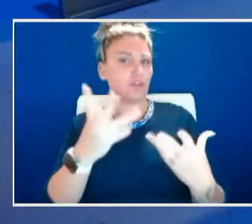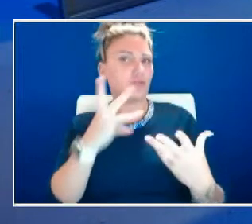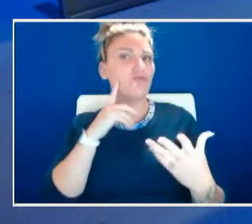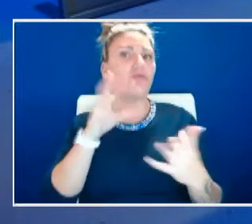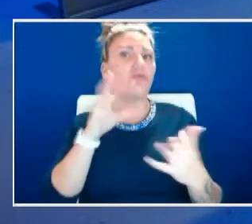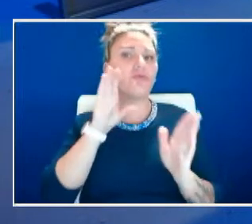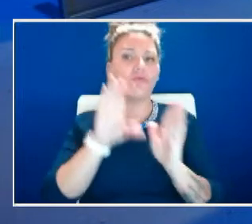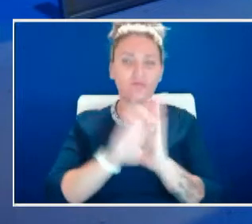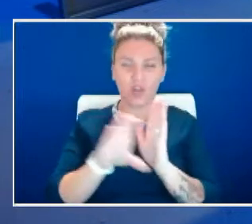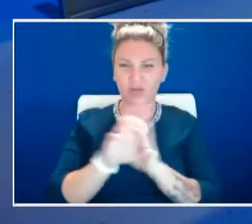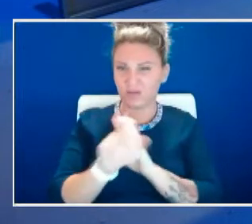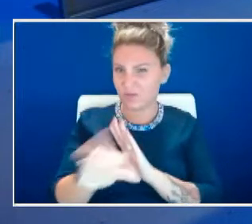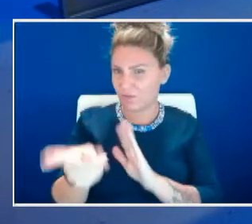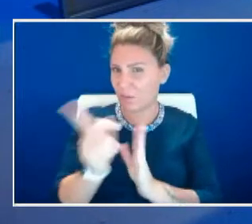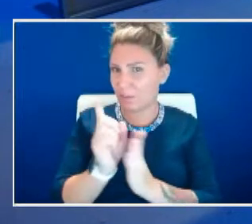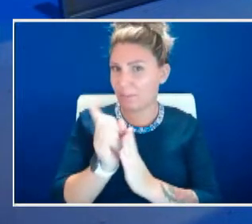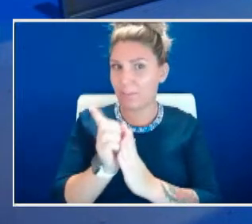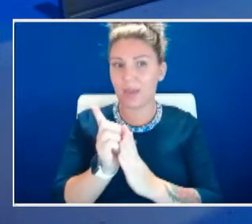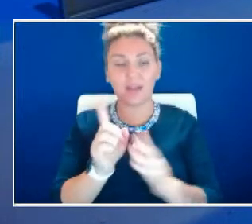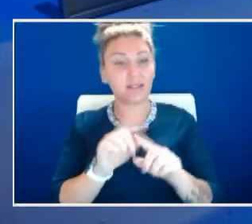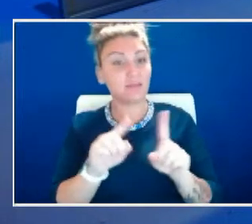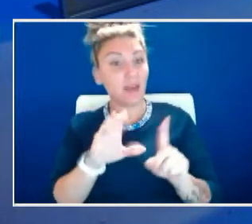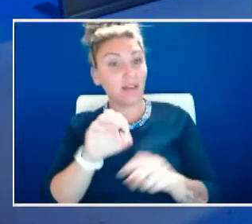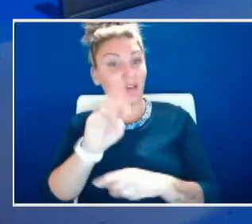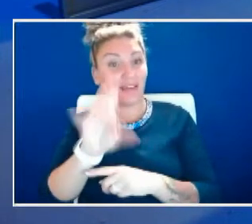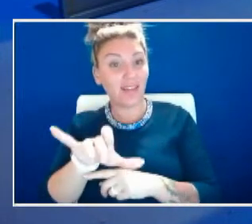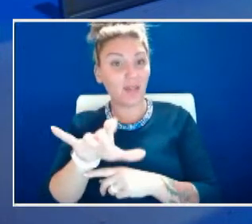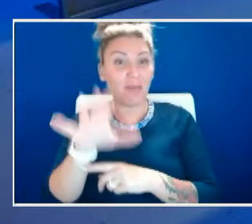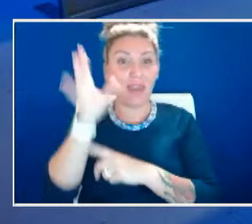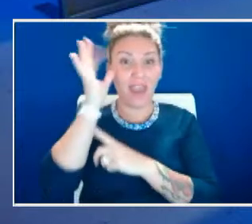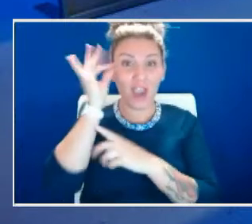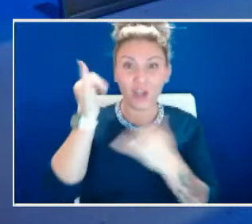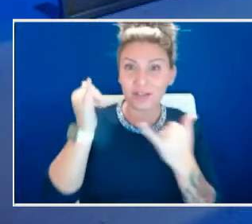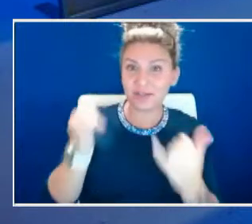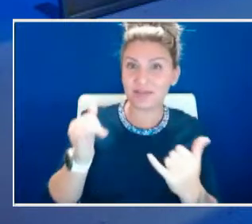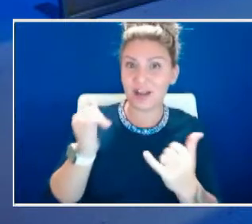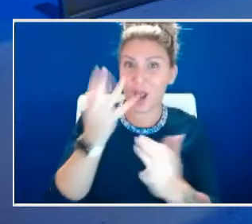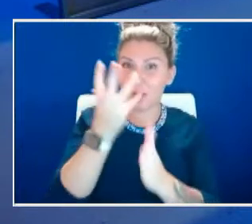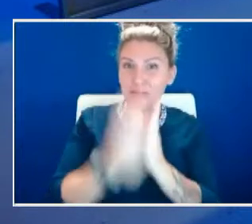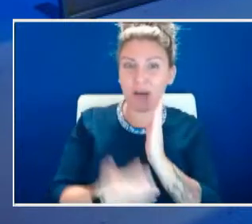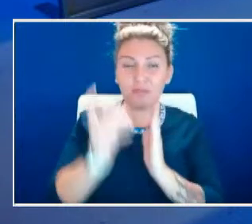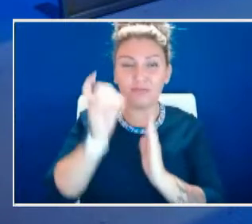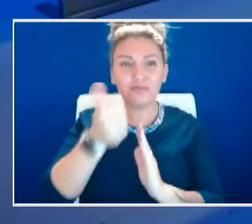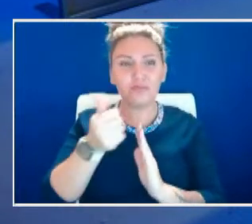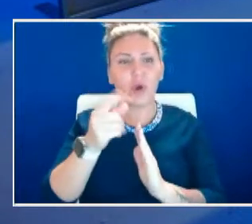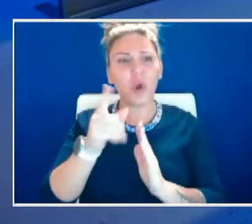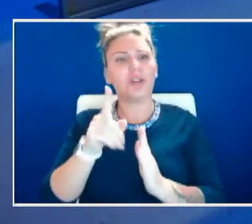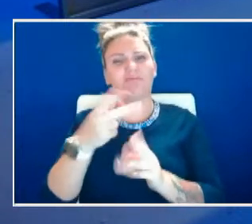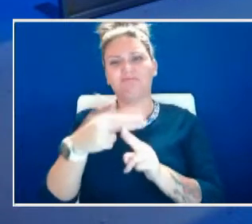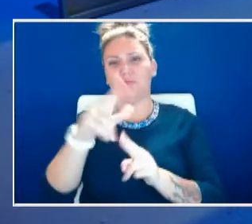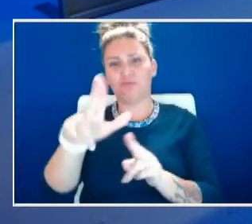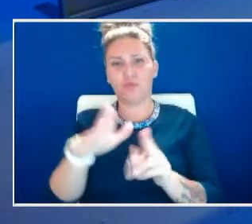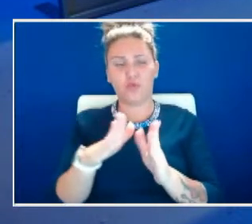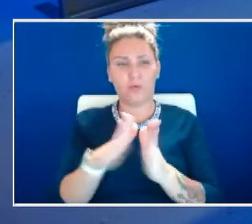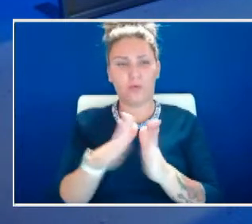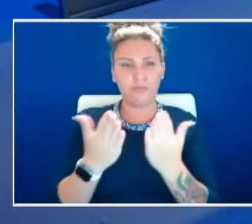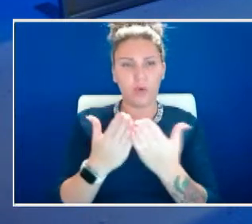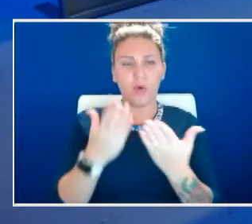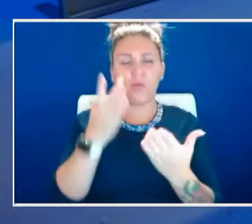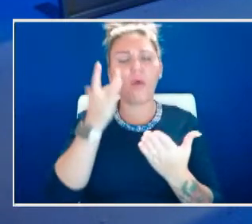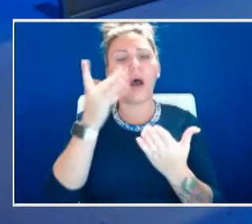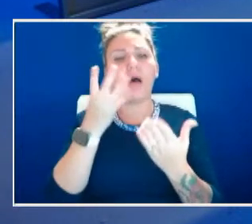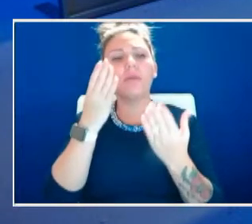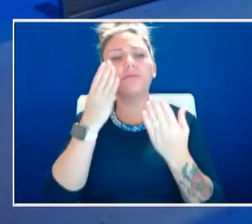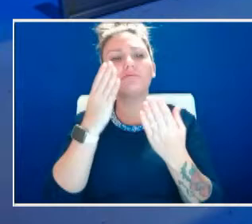Cami, hair today, gone tomorrow. It's the name of your book. Why was it so important for you to document